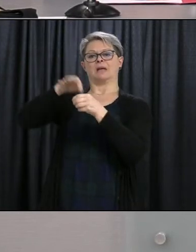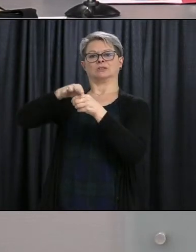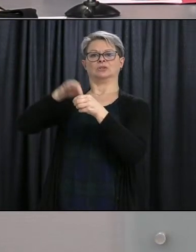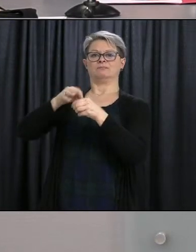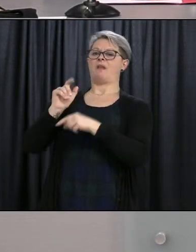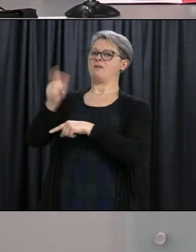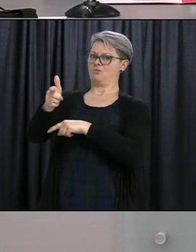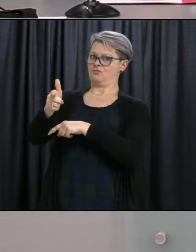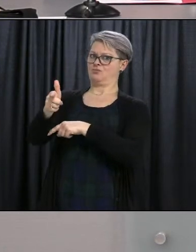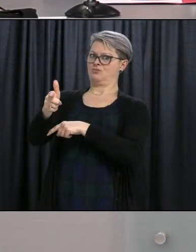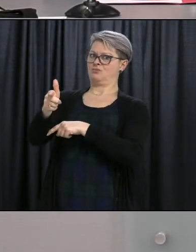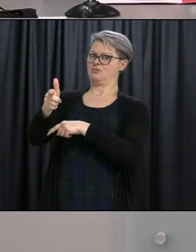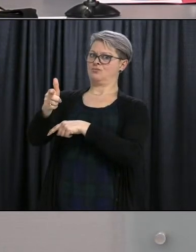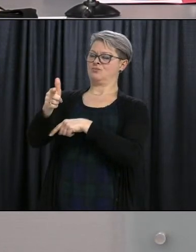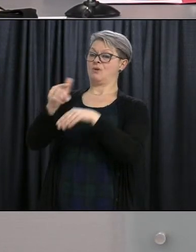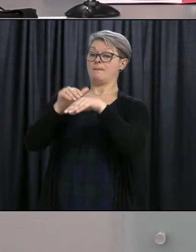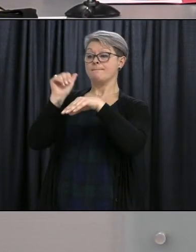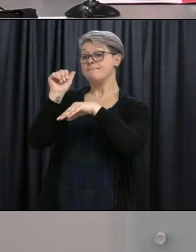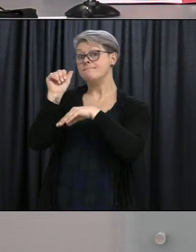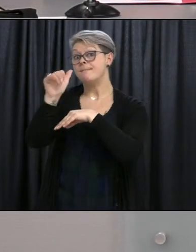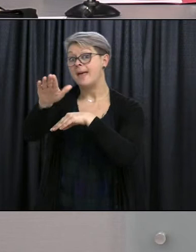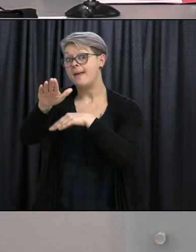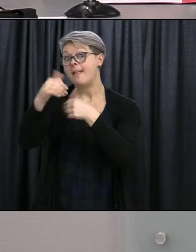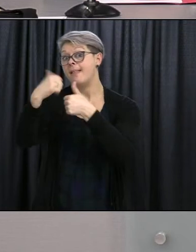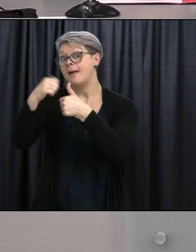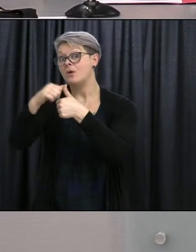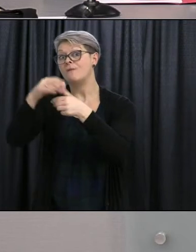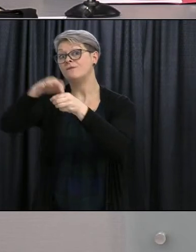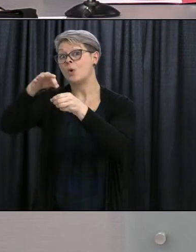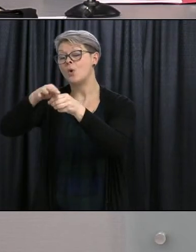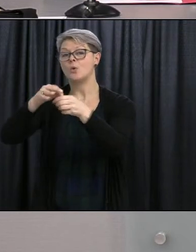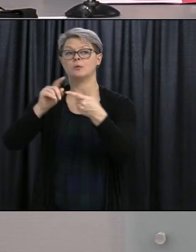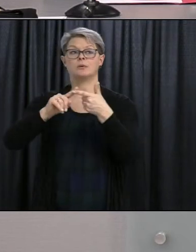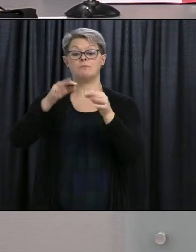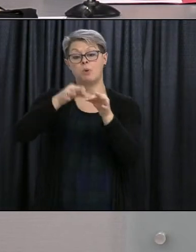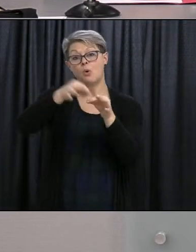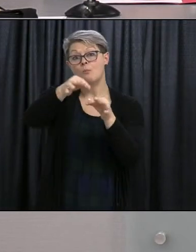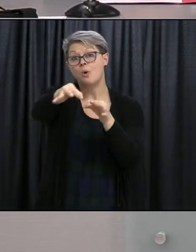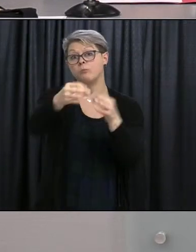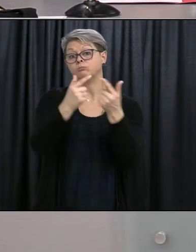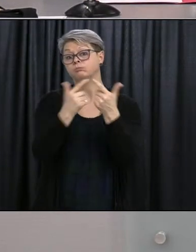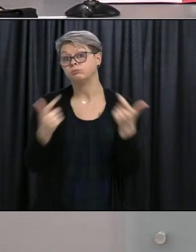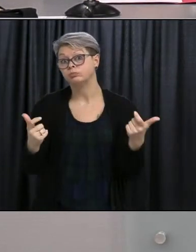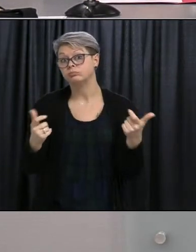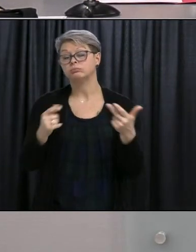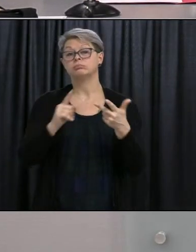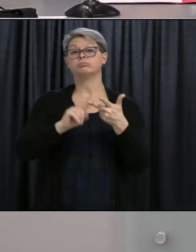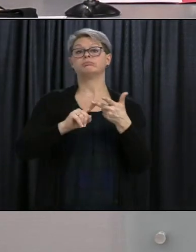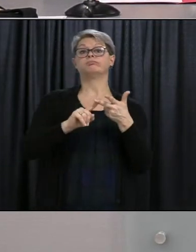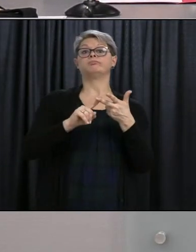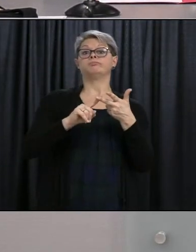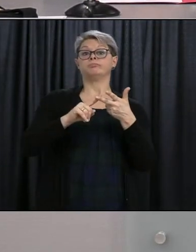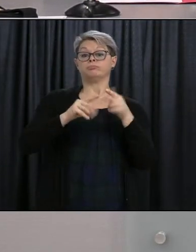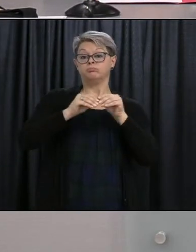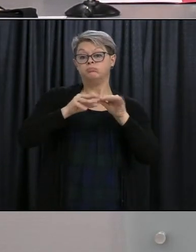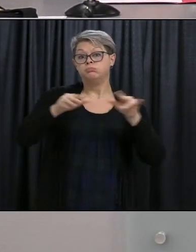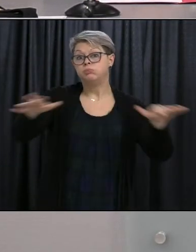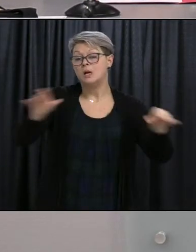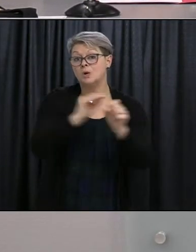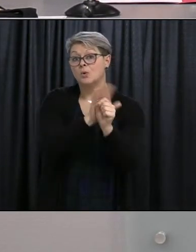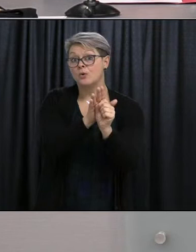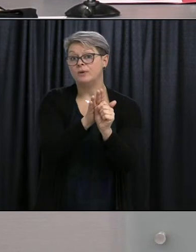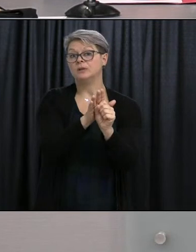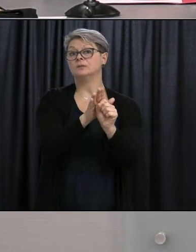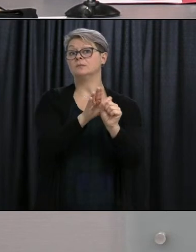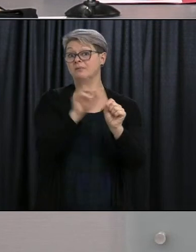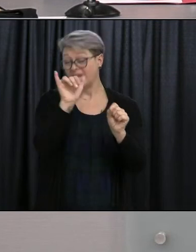respect to mail-ins and postponement, is that with respect to epidemiological spread? I guess